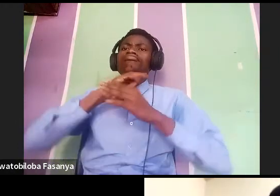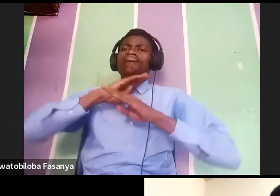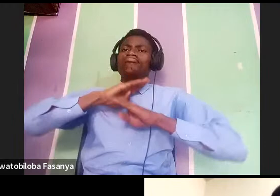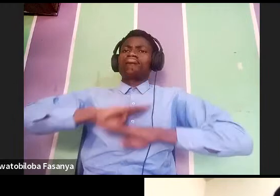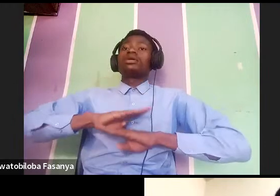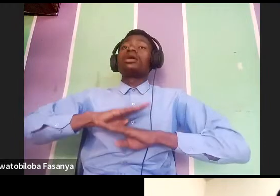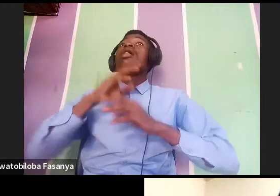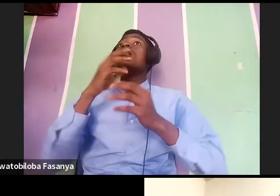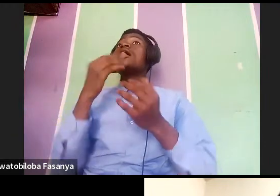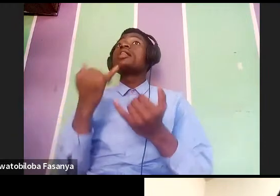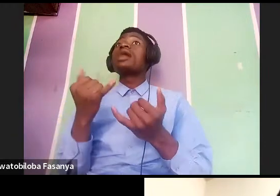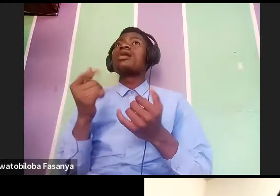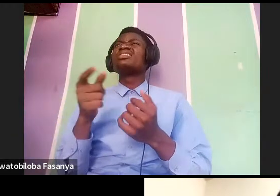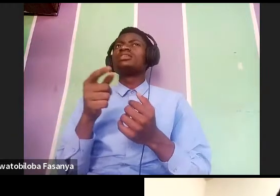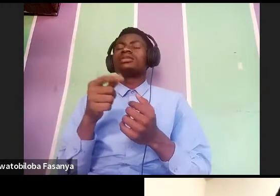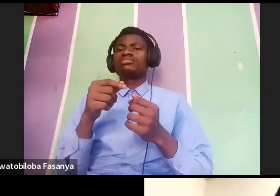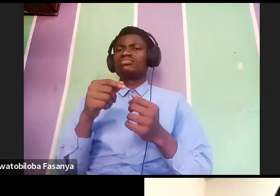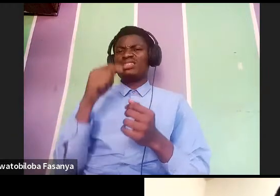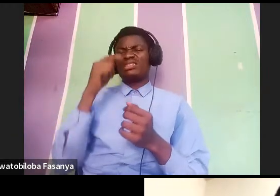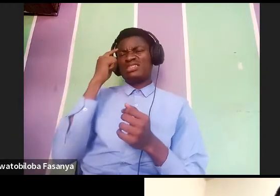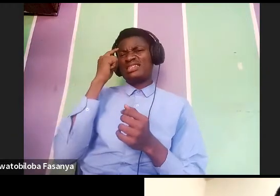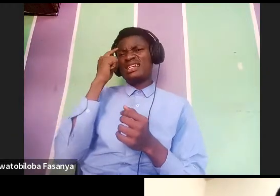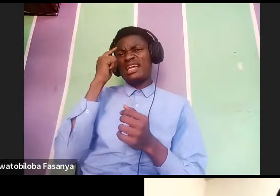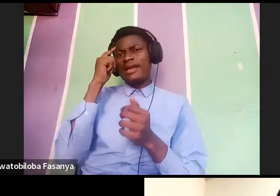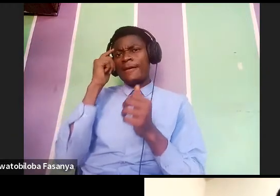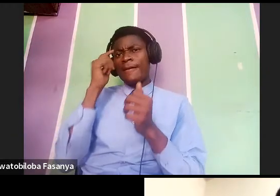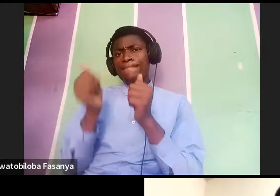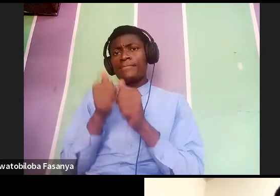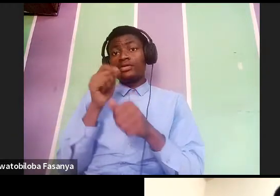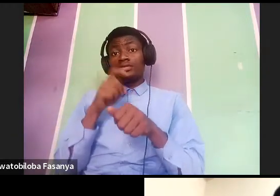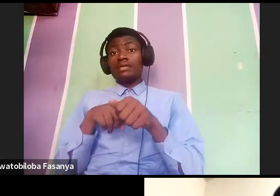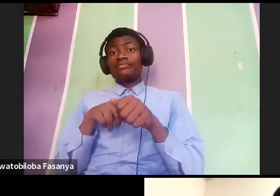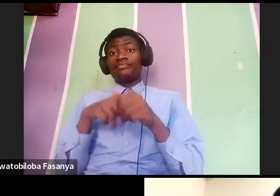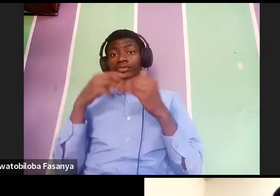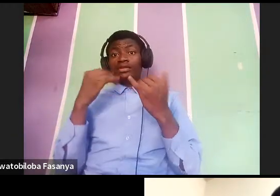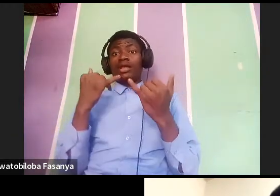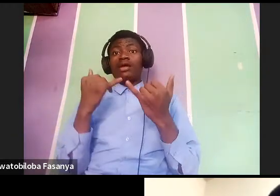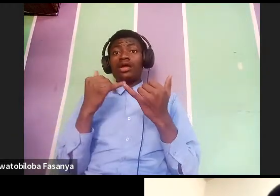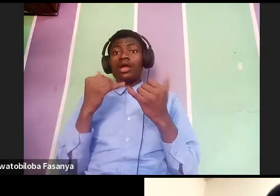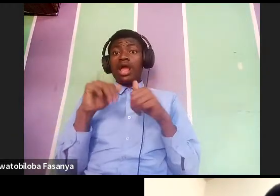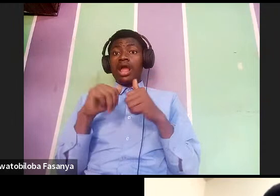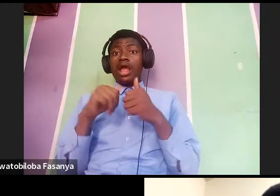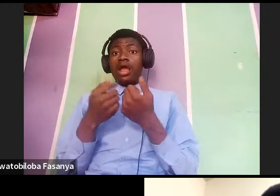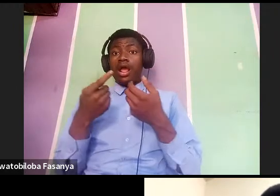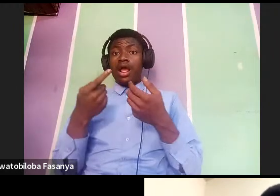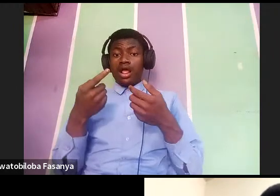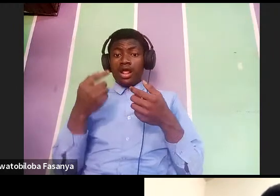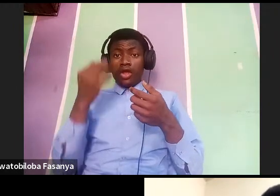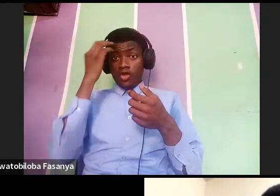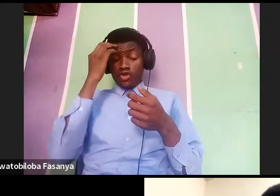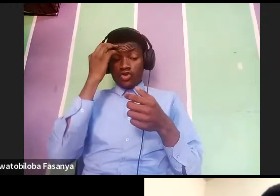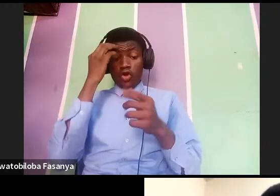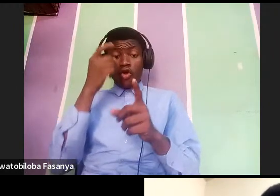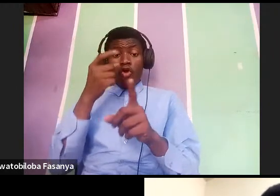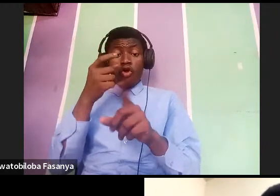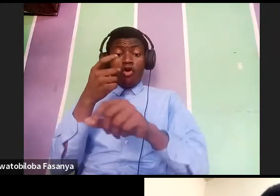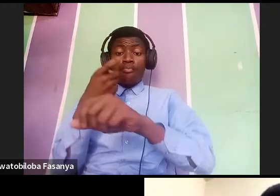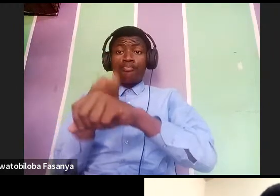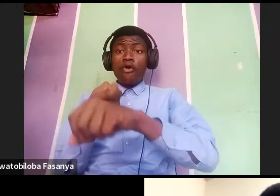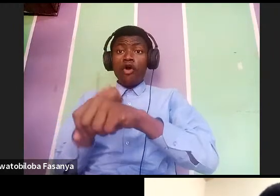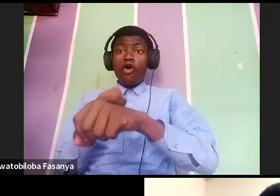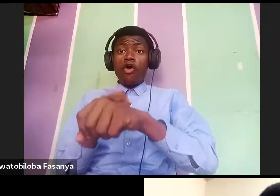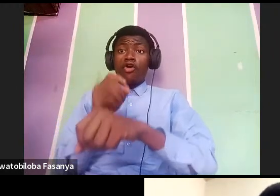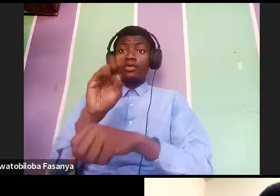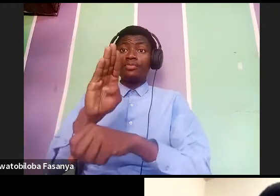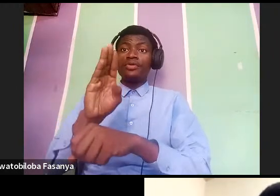possible that just because of the way, of course, the bone has sharp edges, is it not possible that